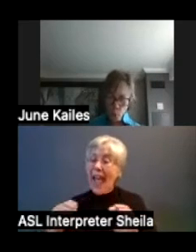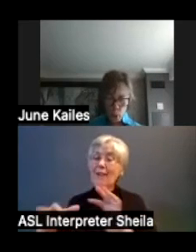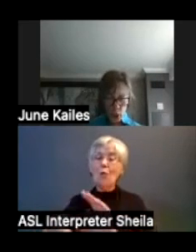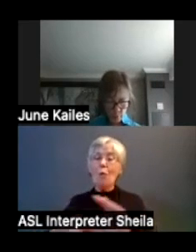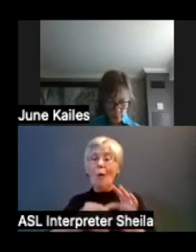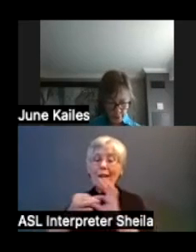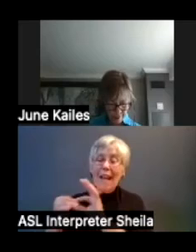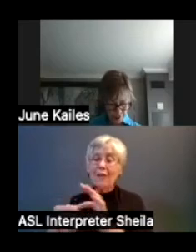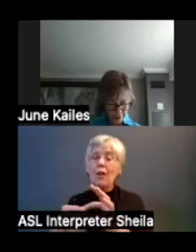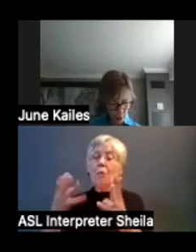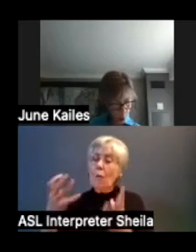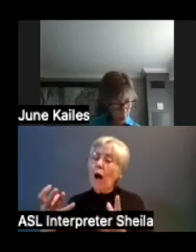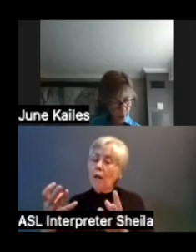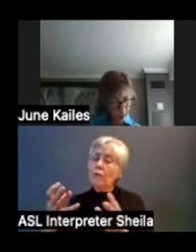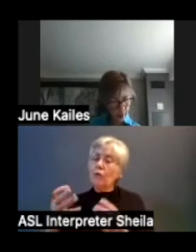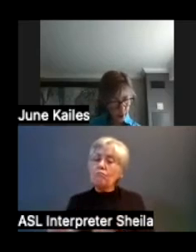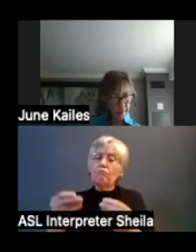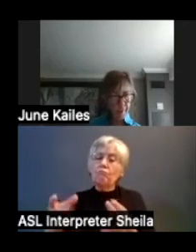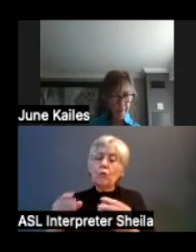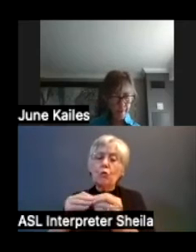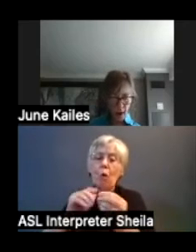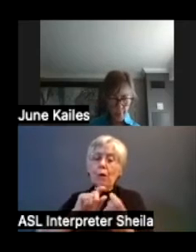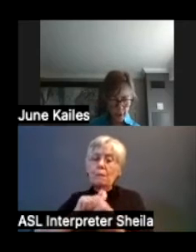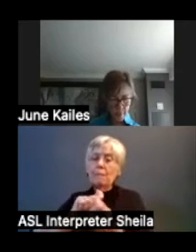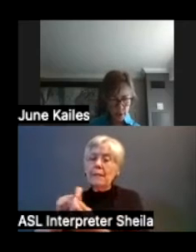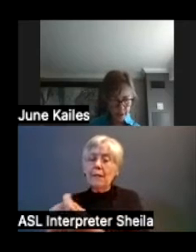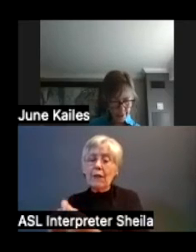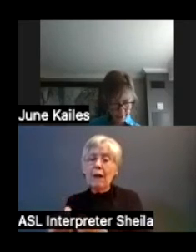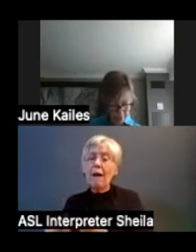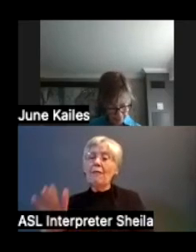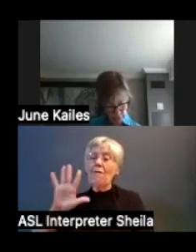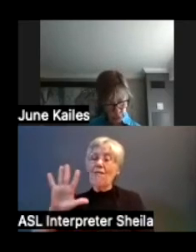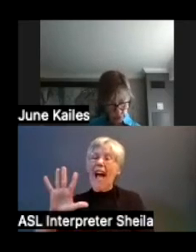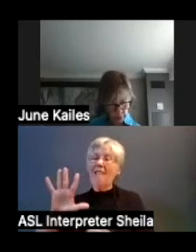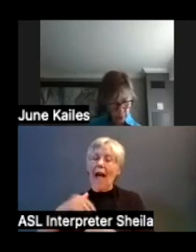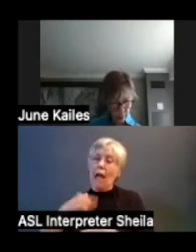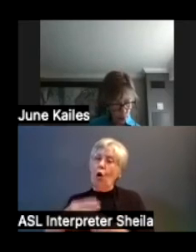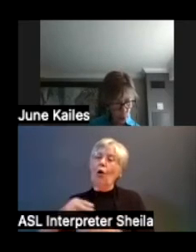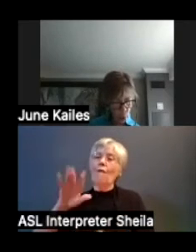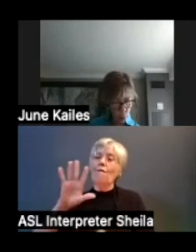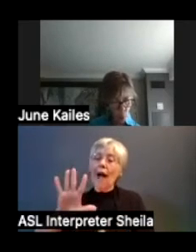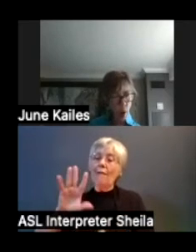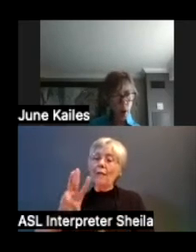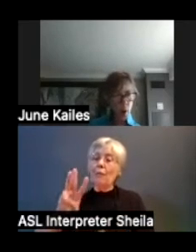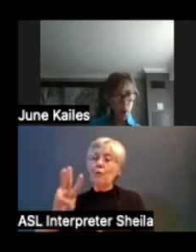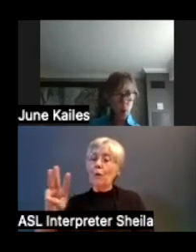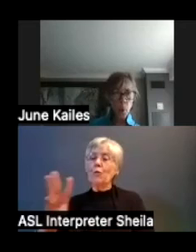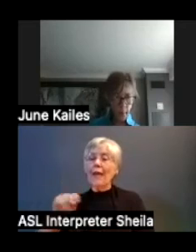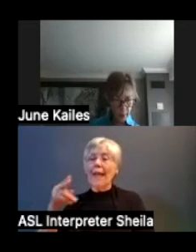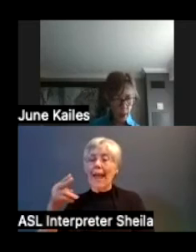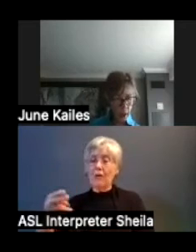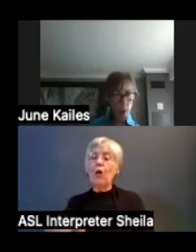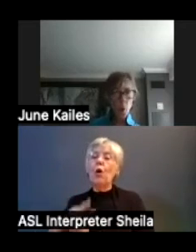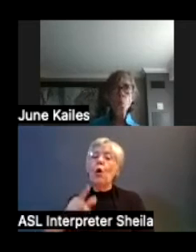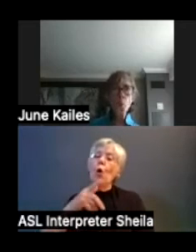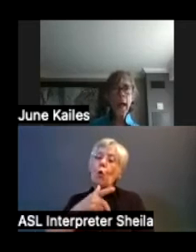to more specific, what I call the 5 W's and the H, the who, what,